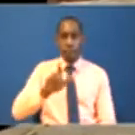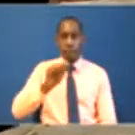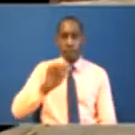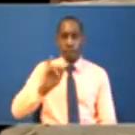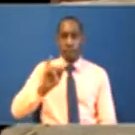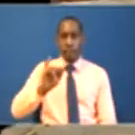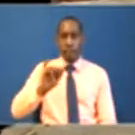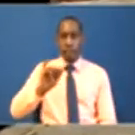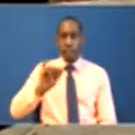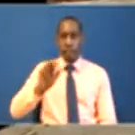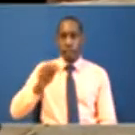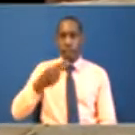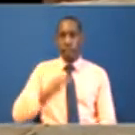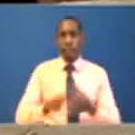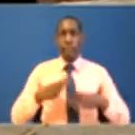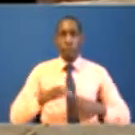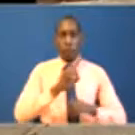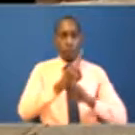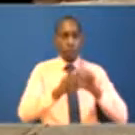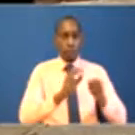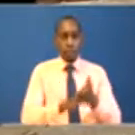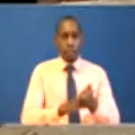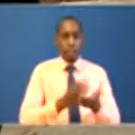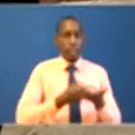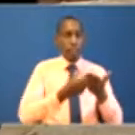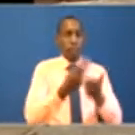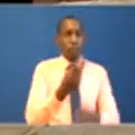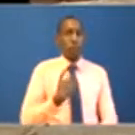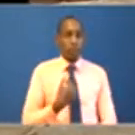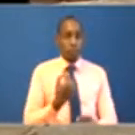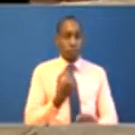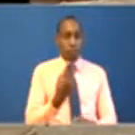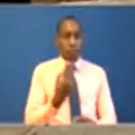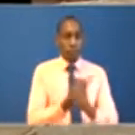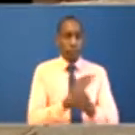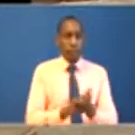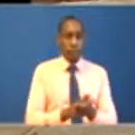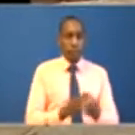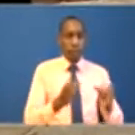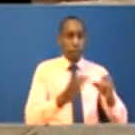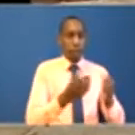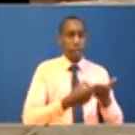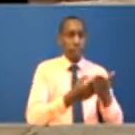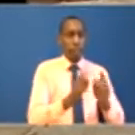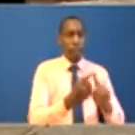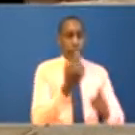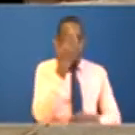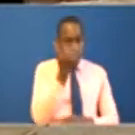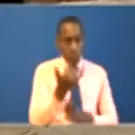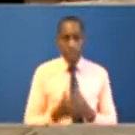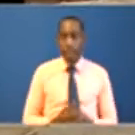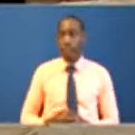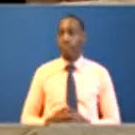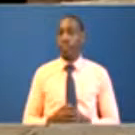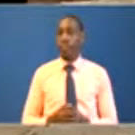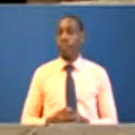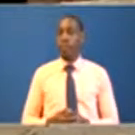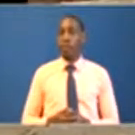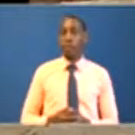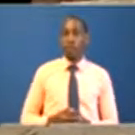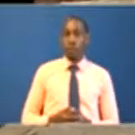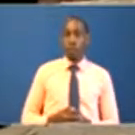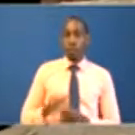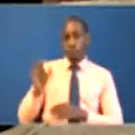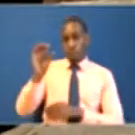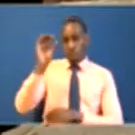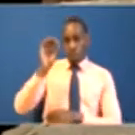people asking questions why do we have two debates two separate debates two tiers of debate one because um there is a series